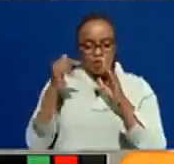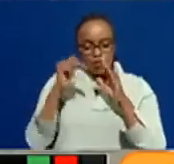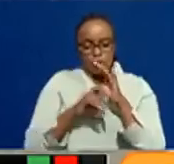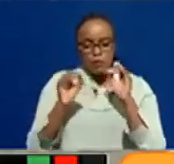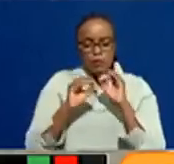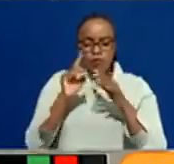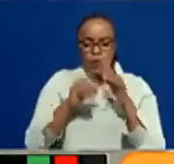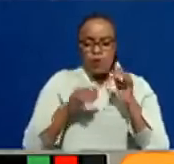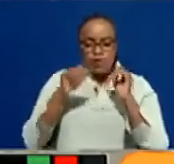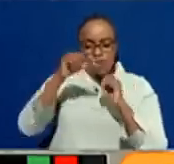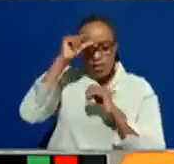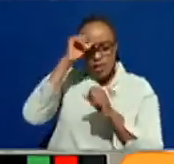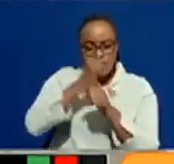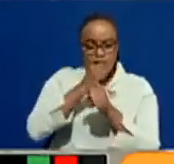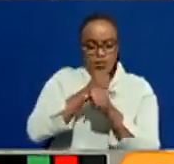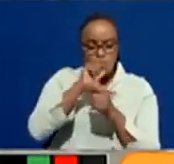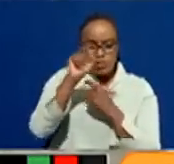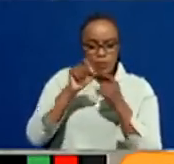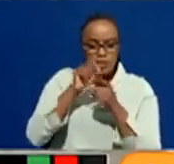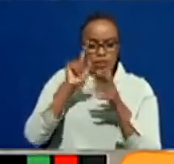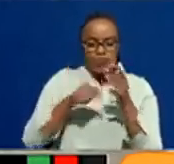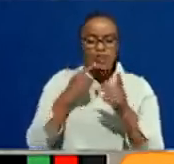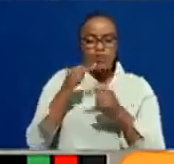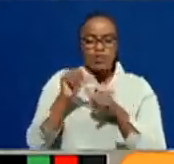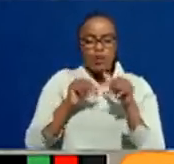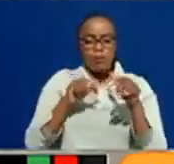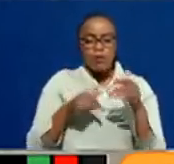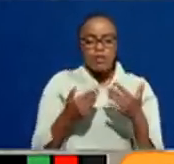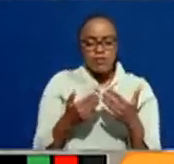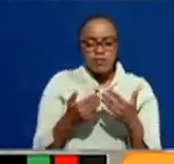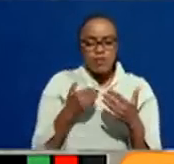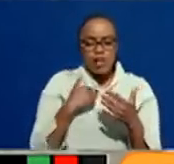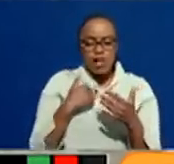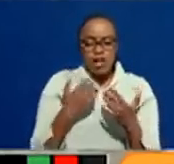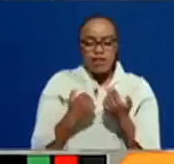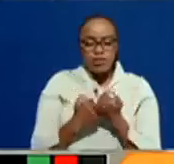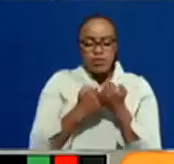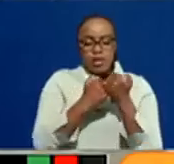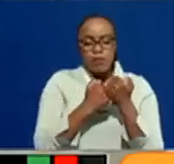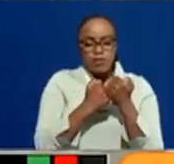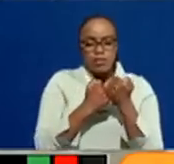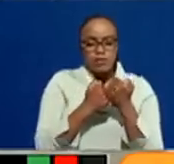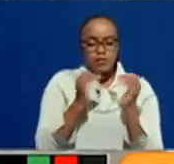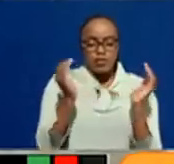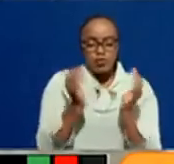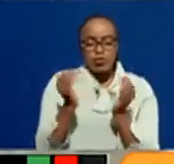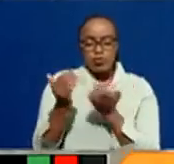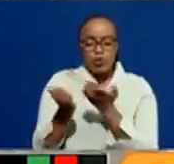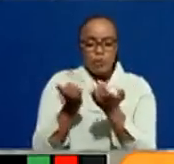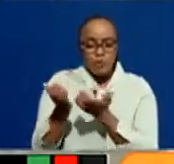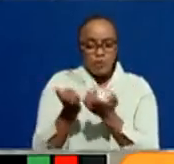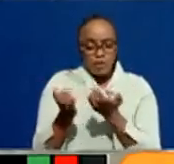terms of what the government is exactly going to do. You talked about releasing this money to support micro, small and medium